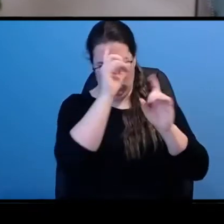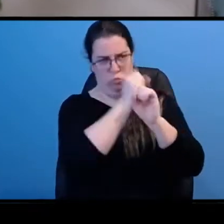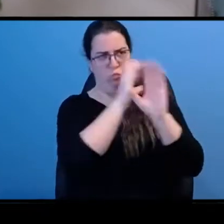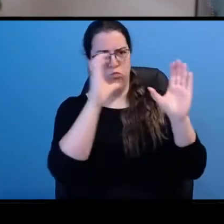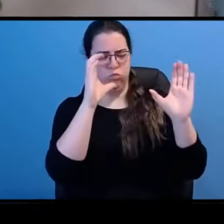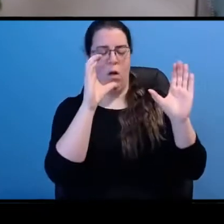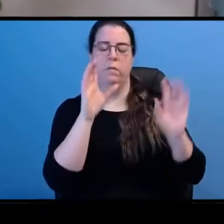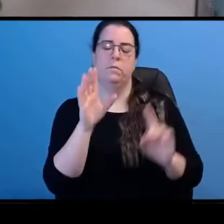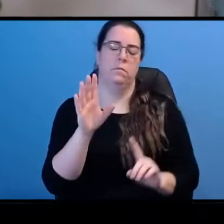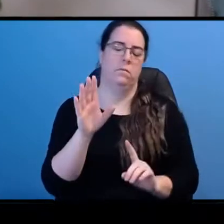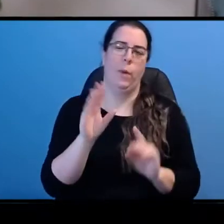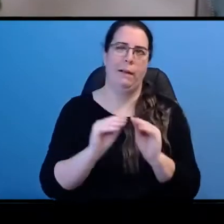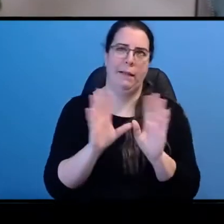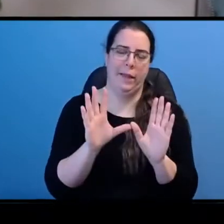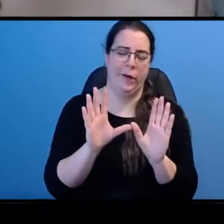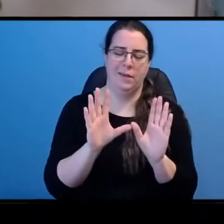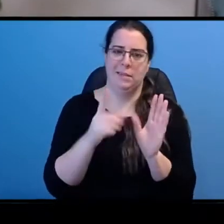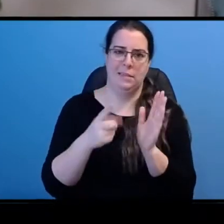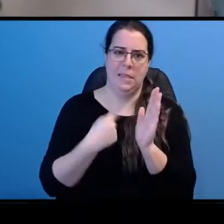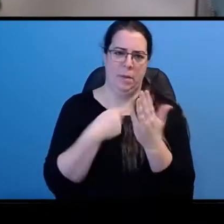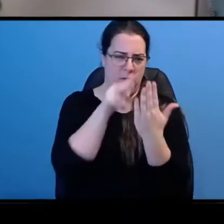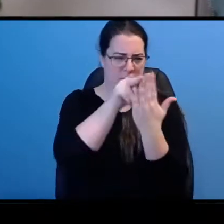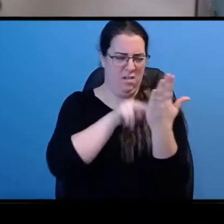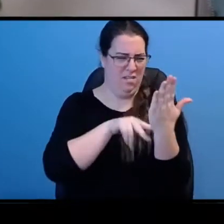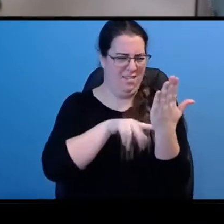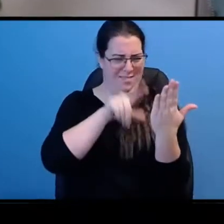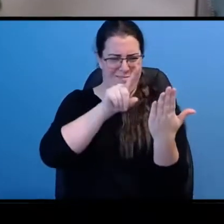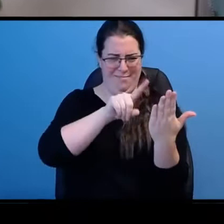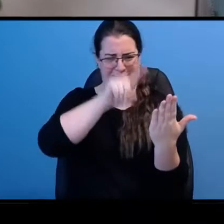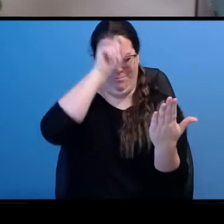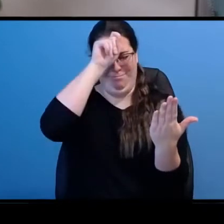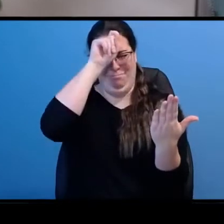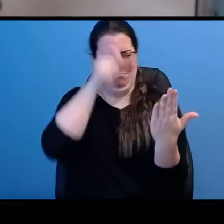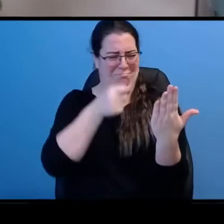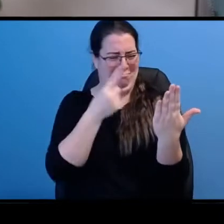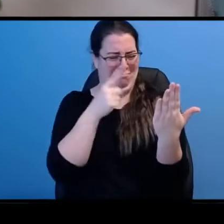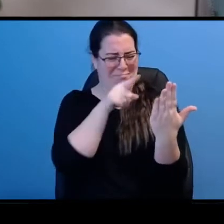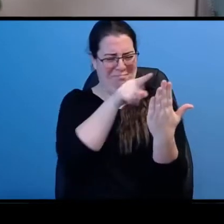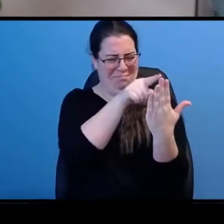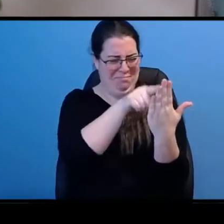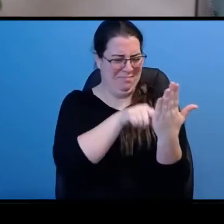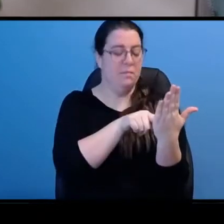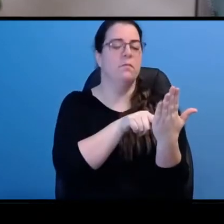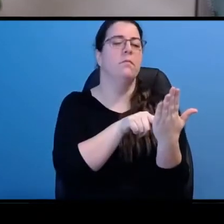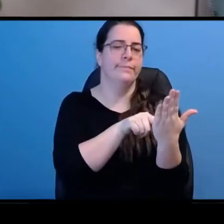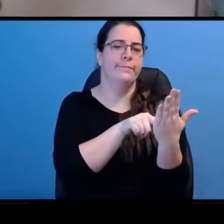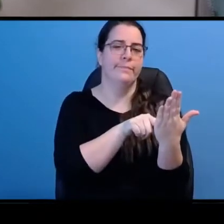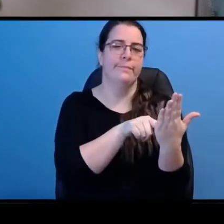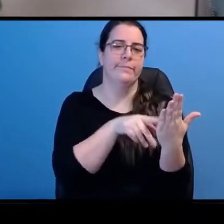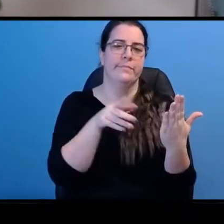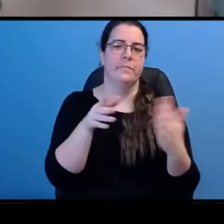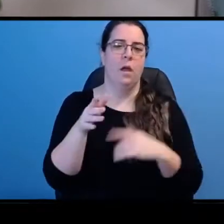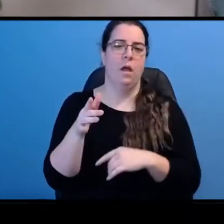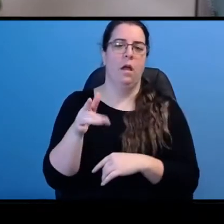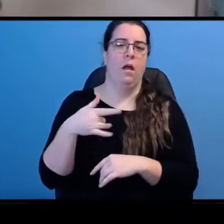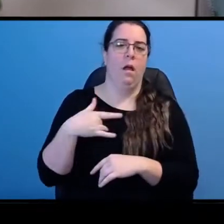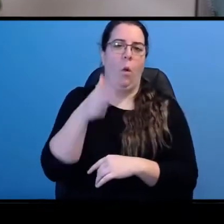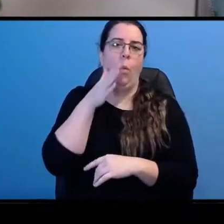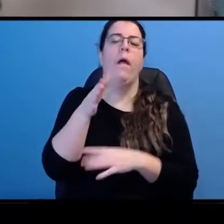loop, but they'll sort of break down what it is considered under this. So it's if you're looking at expenses, it'll